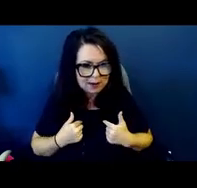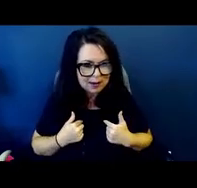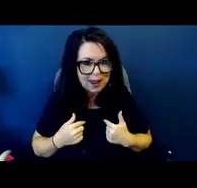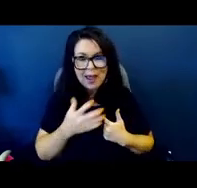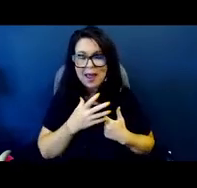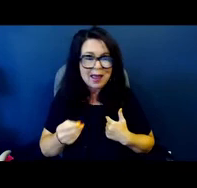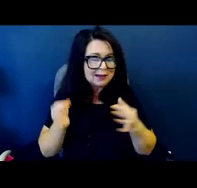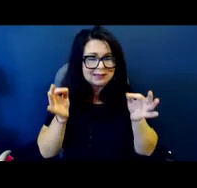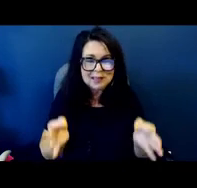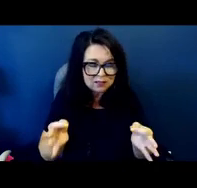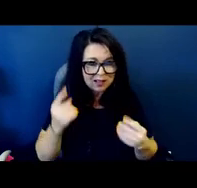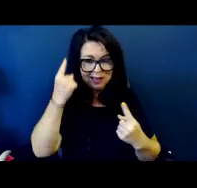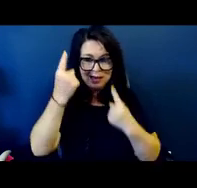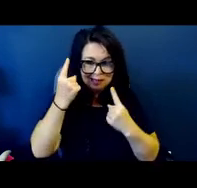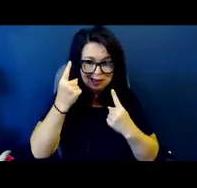me.